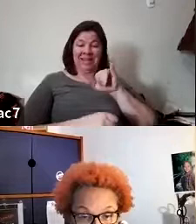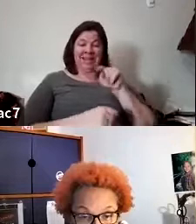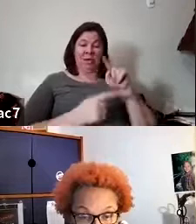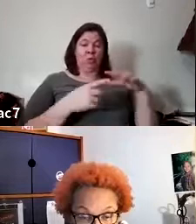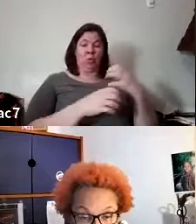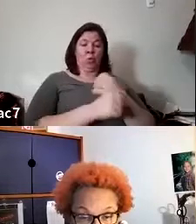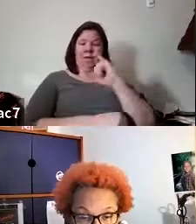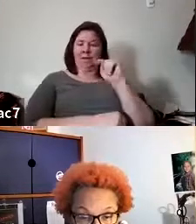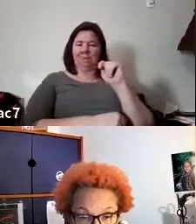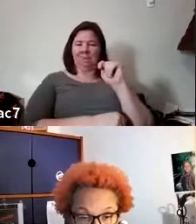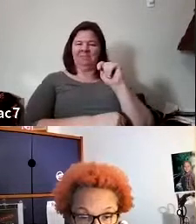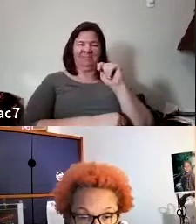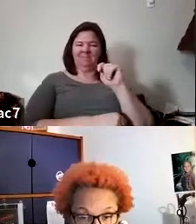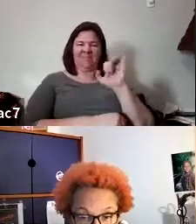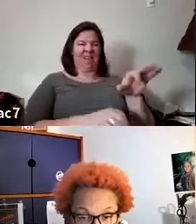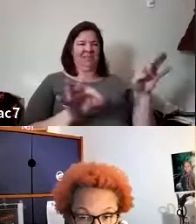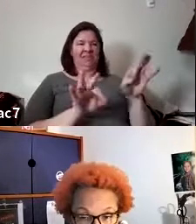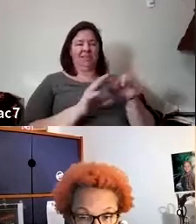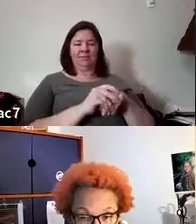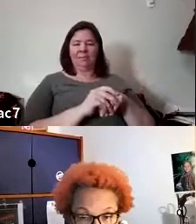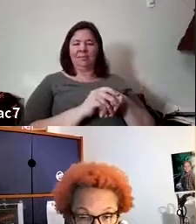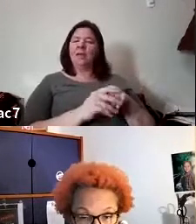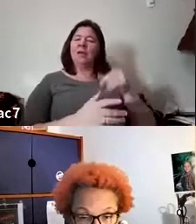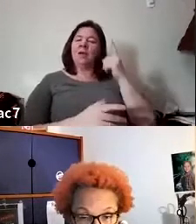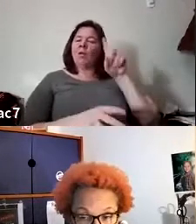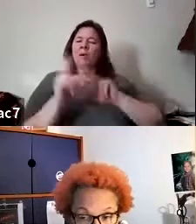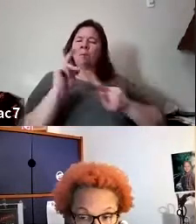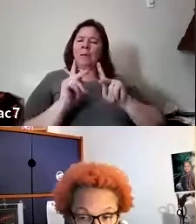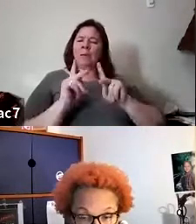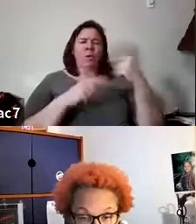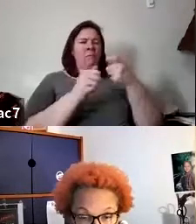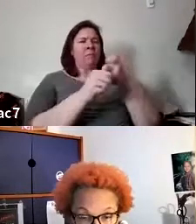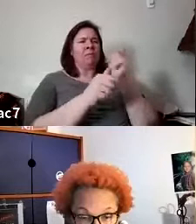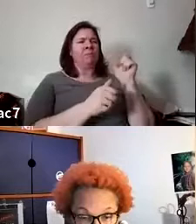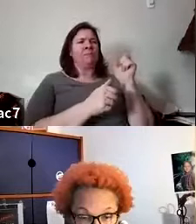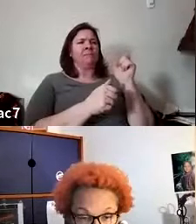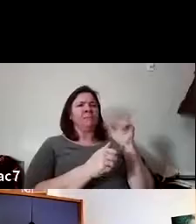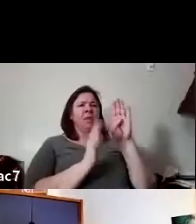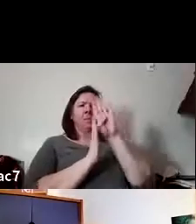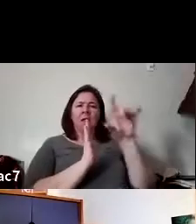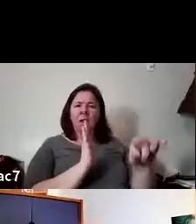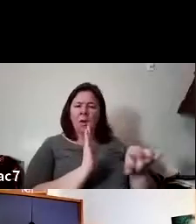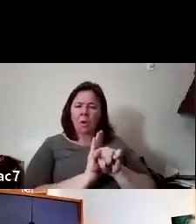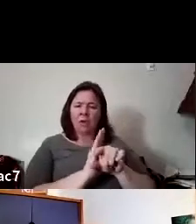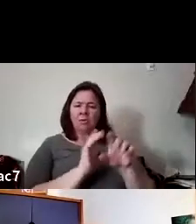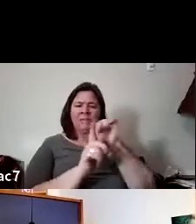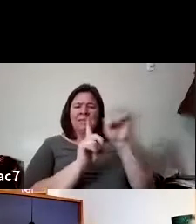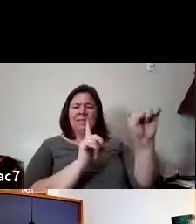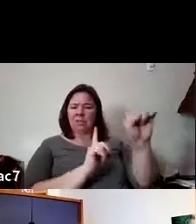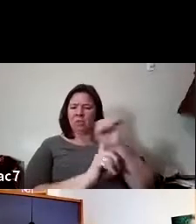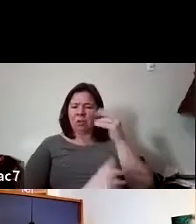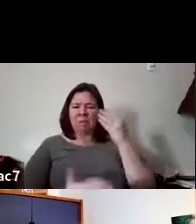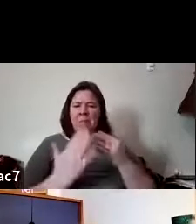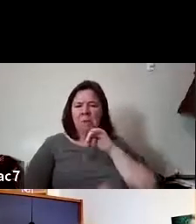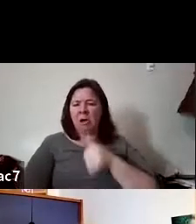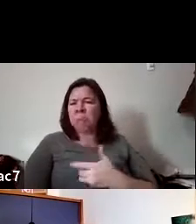an understatement, for people who've come from backgrounds that and situations that may not have